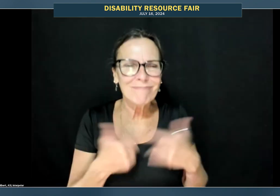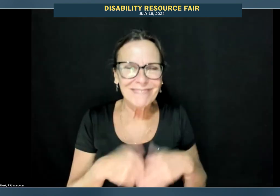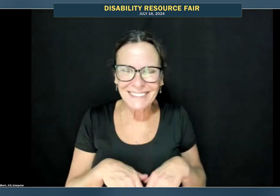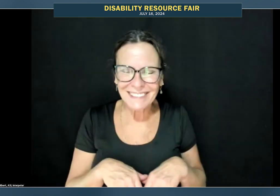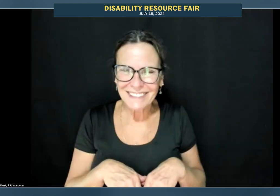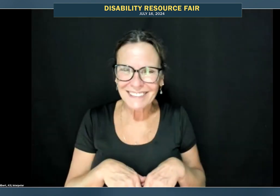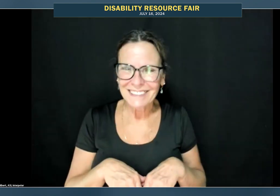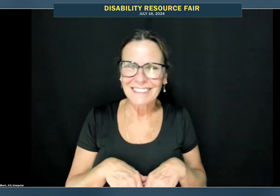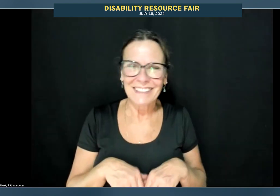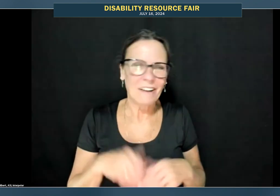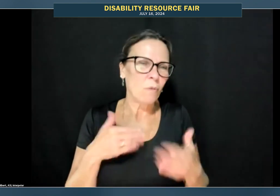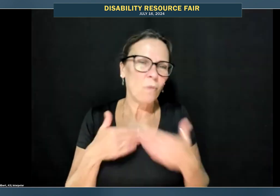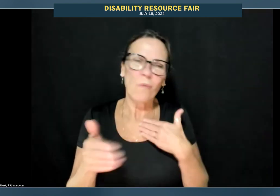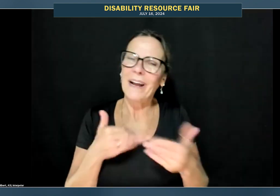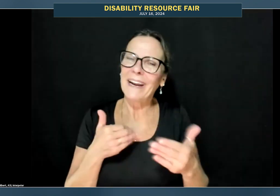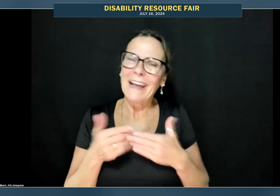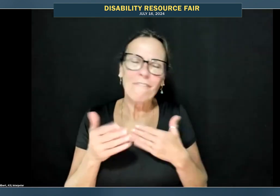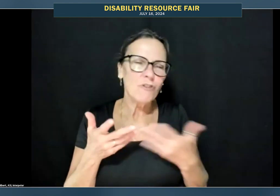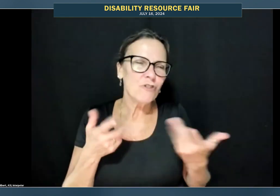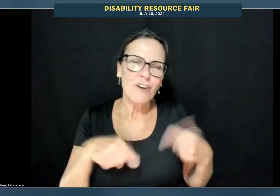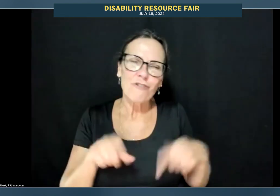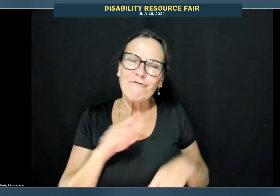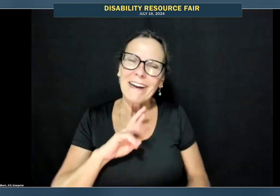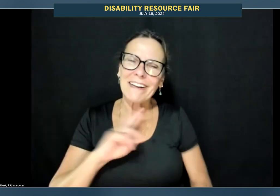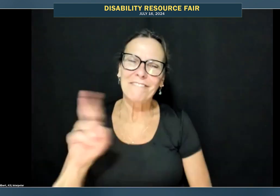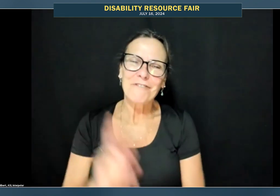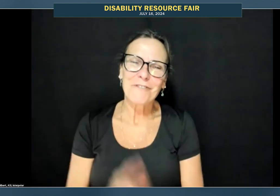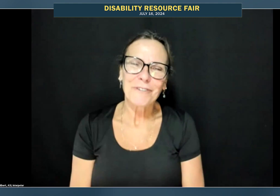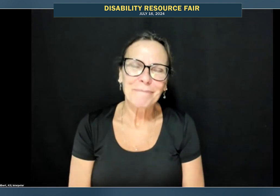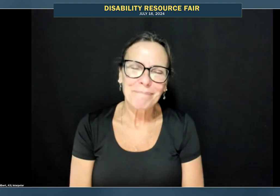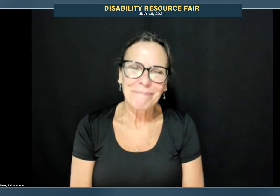to whatever degree they're comfortable with.